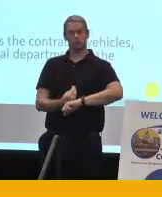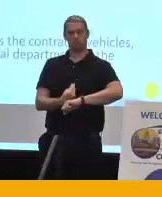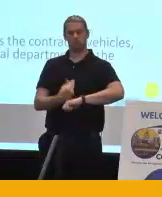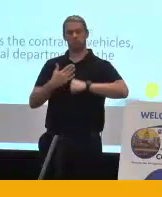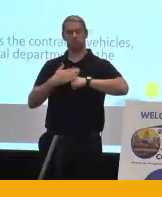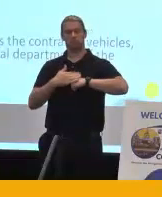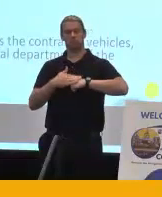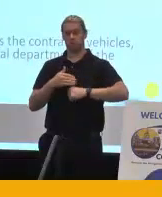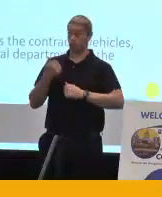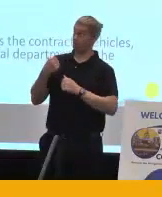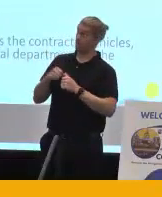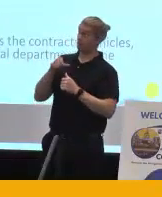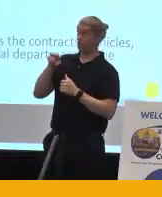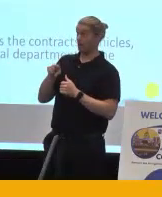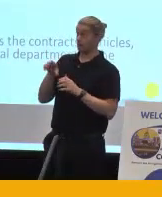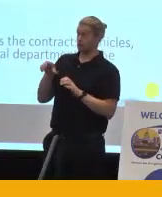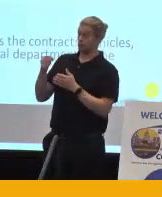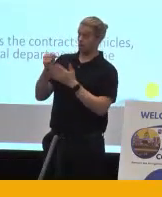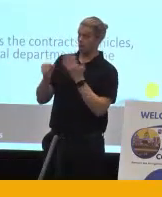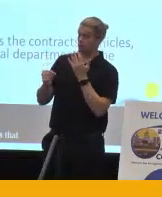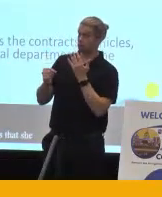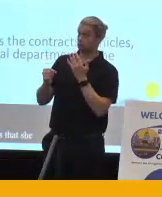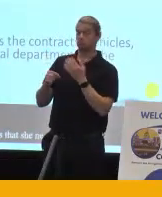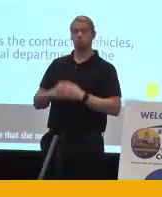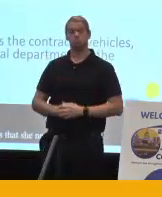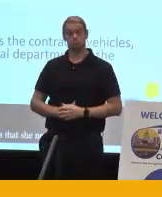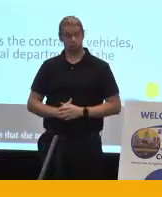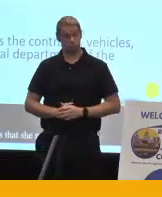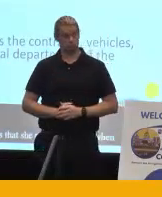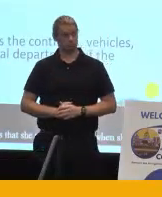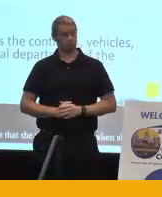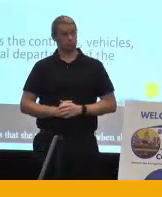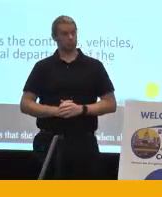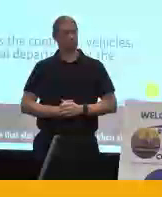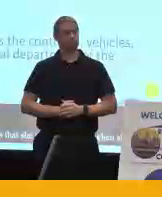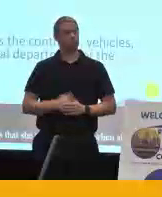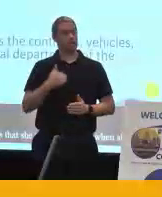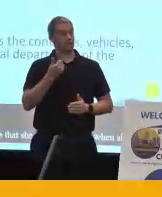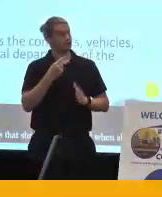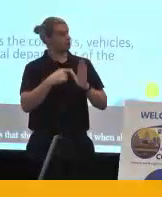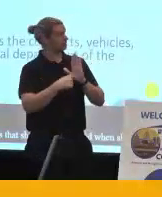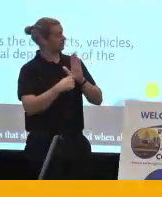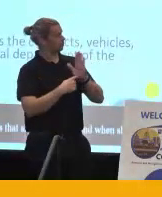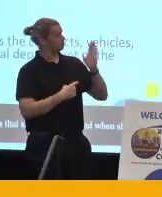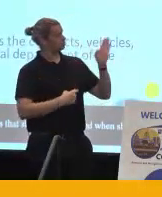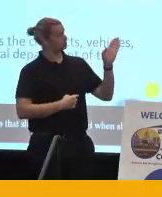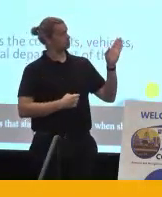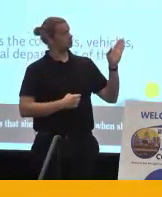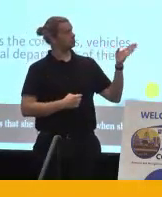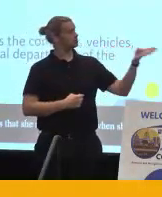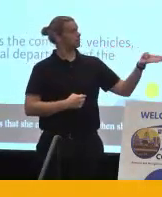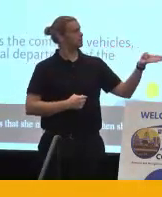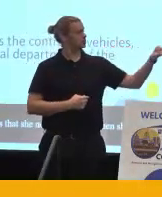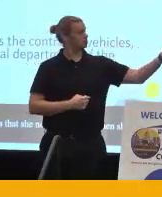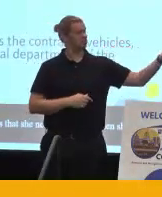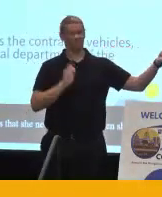she needs to do and when she needs to do it. And we have some examples up here of some things that we're going to show you as